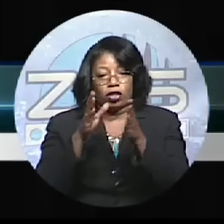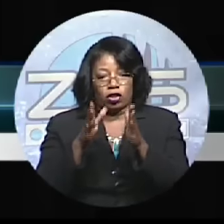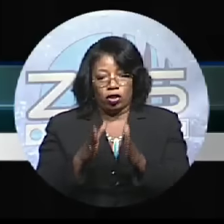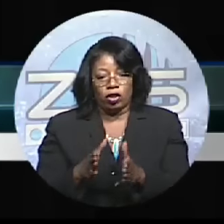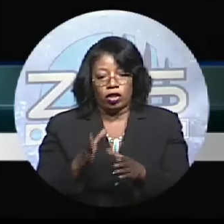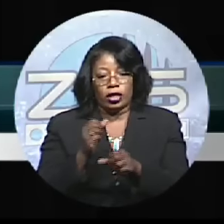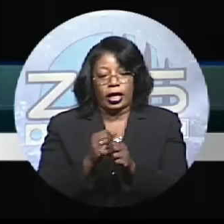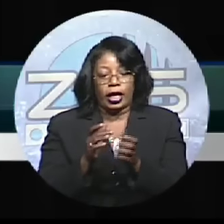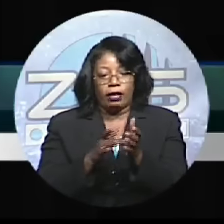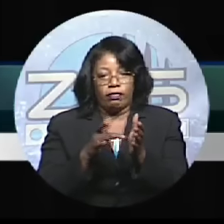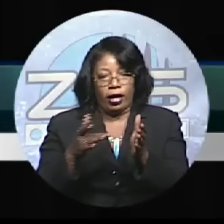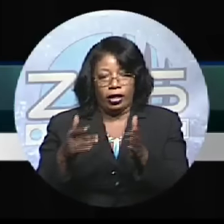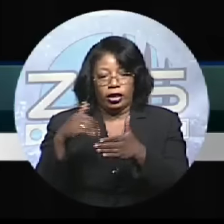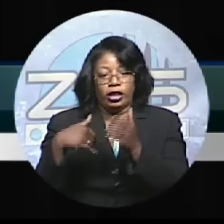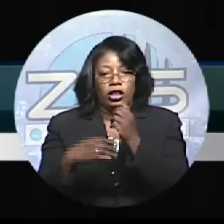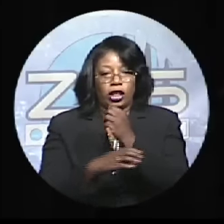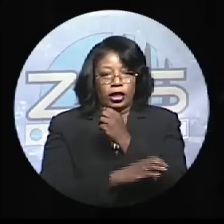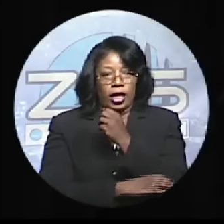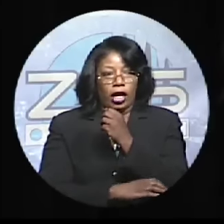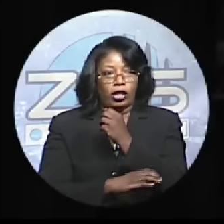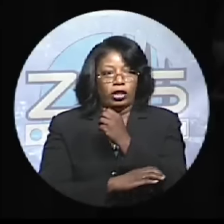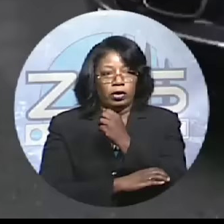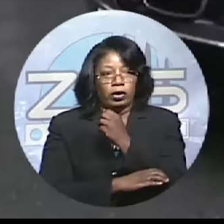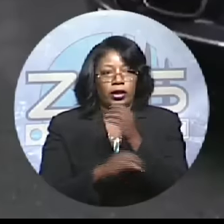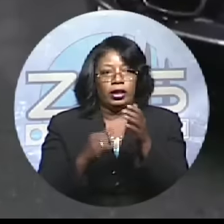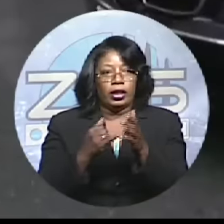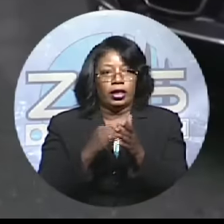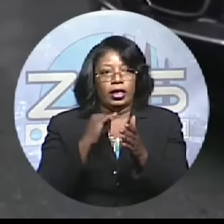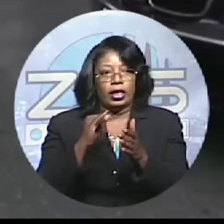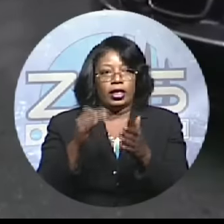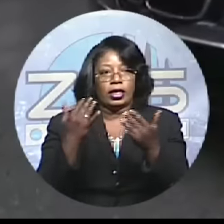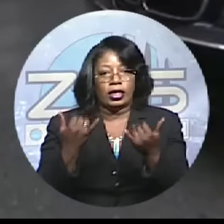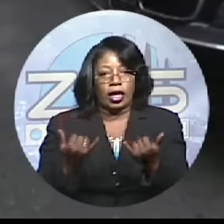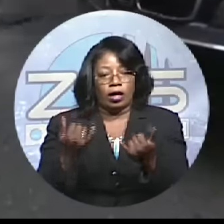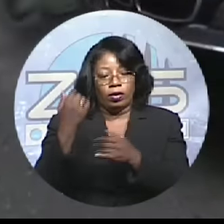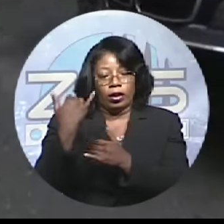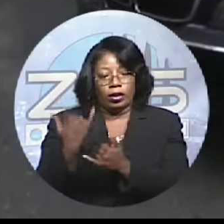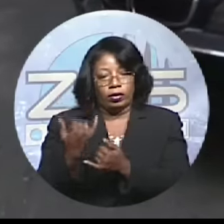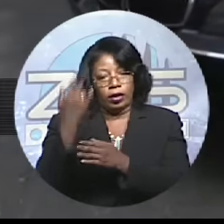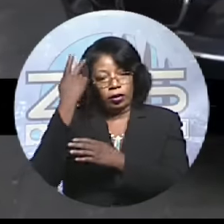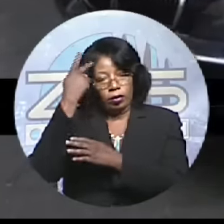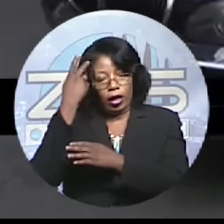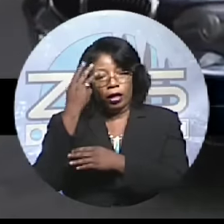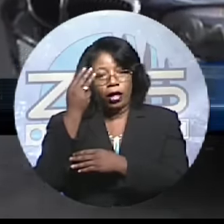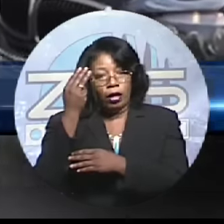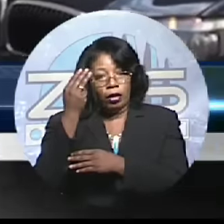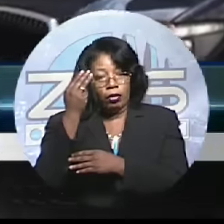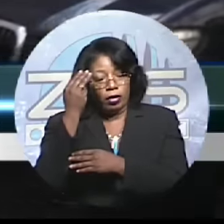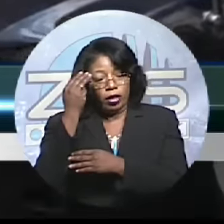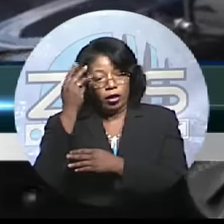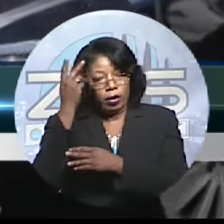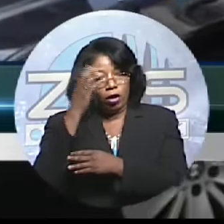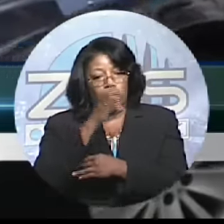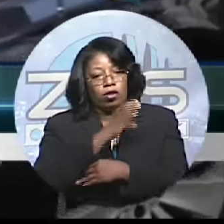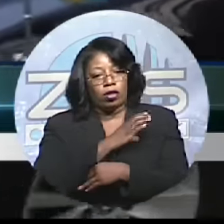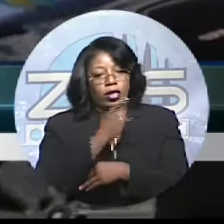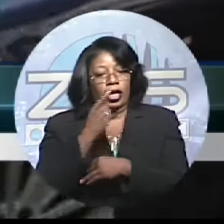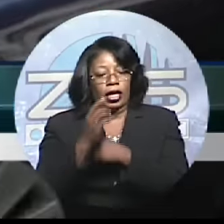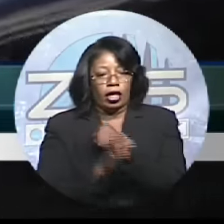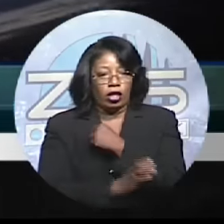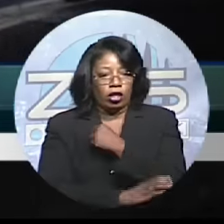opportunities in the Caribbean, it is now. Prime Minister the Right Honorable Perry Christie says the Caribbean is experiencing